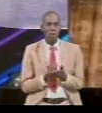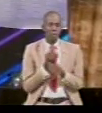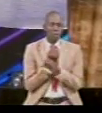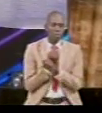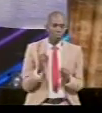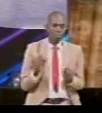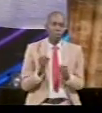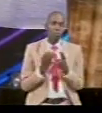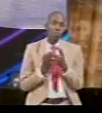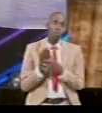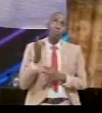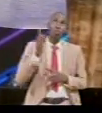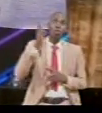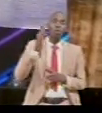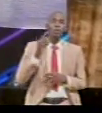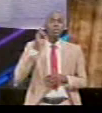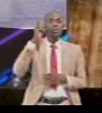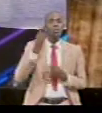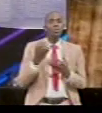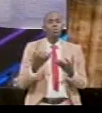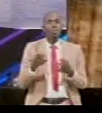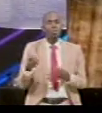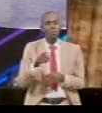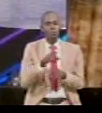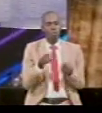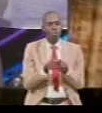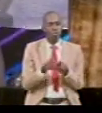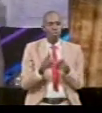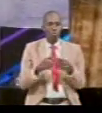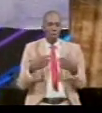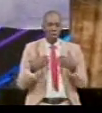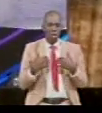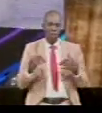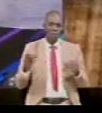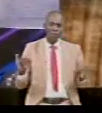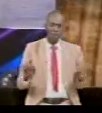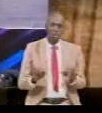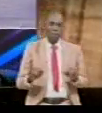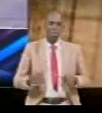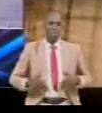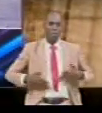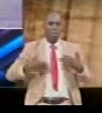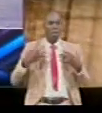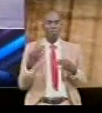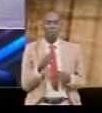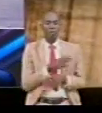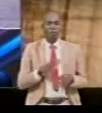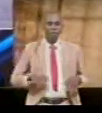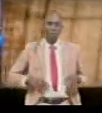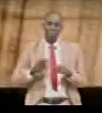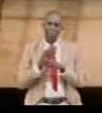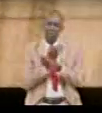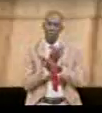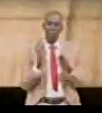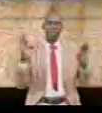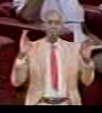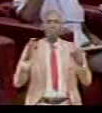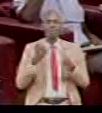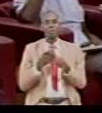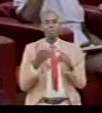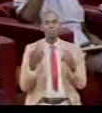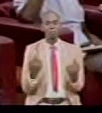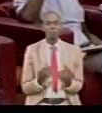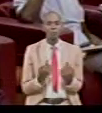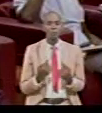him. He wants you to also have that same life of Christ, freedom from sin. He was